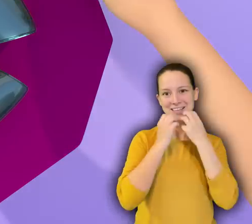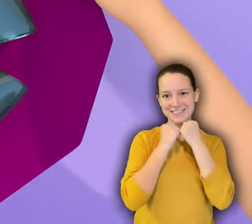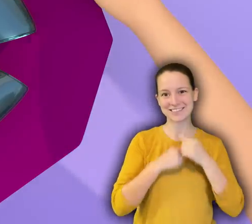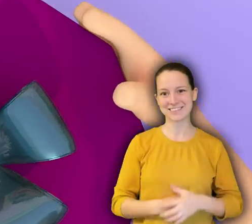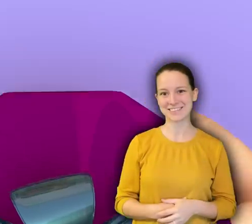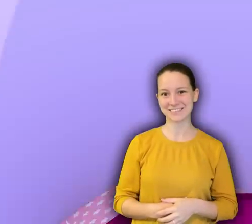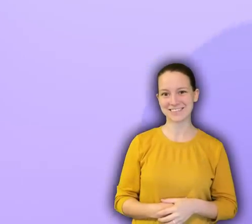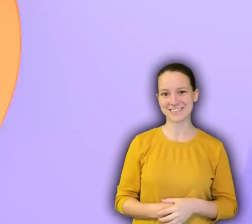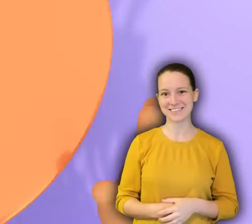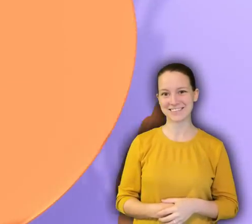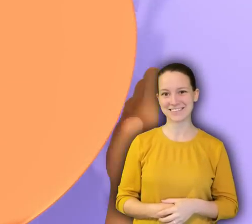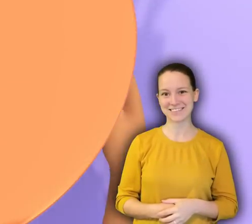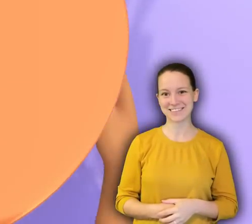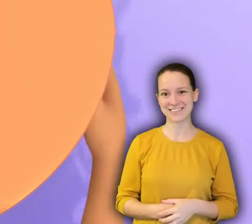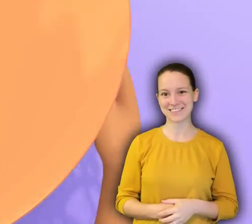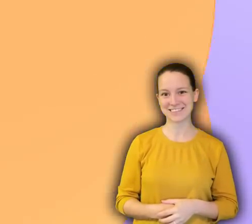We Care